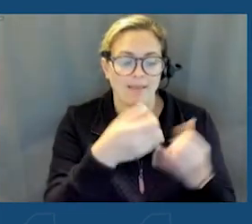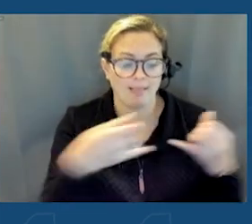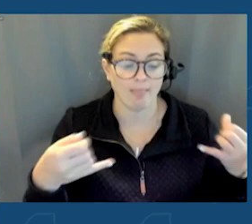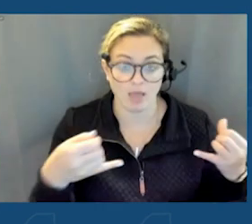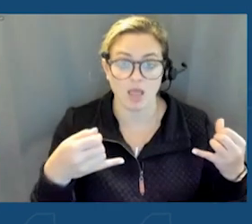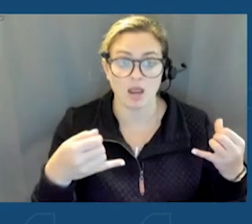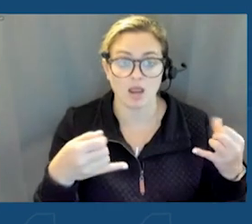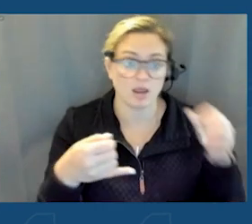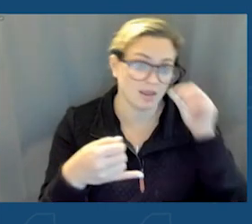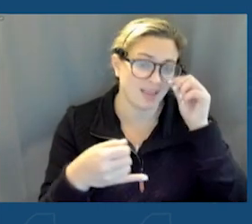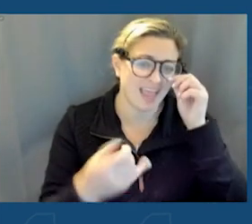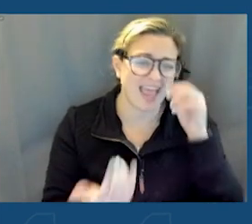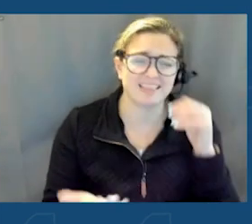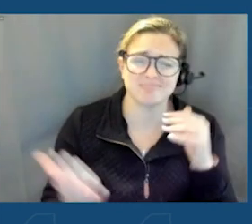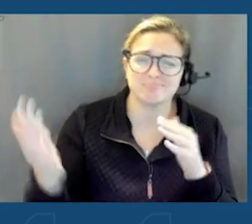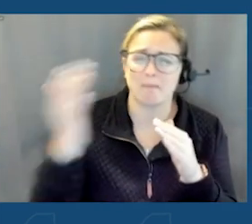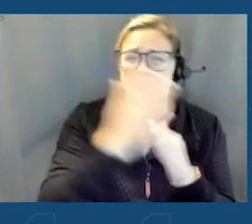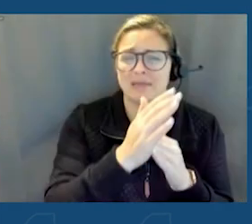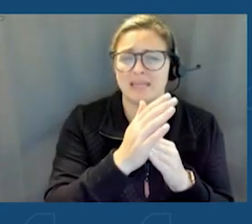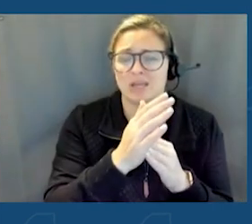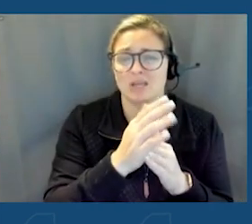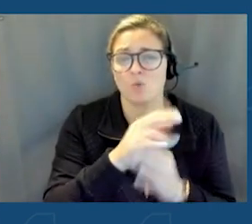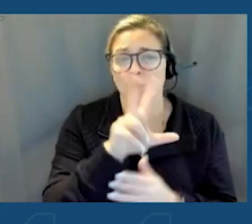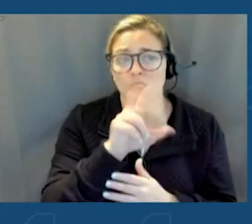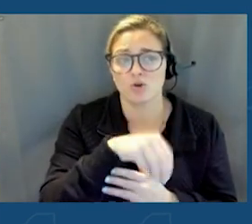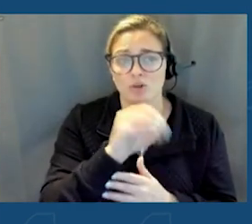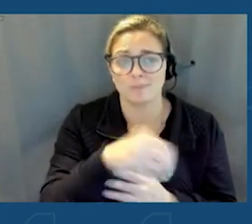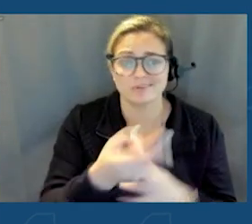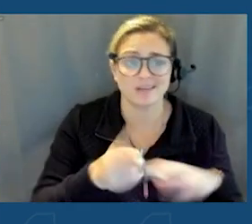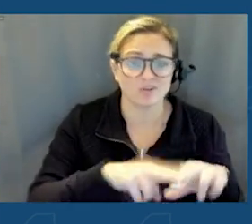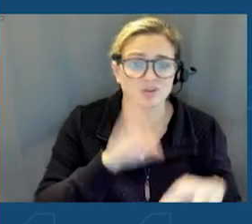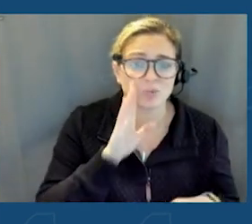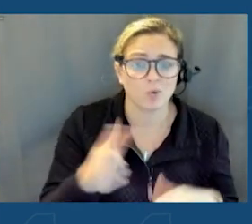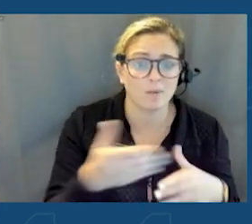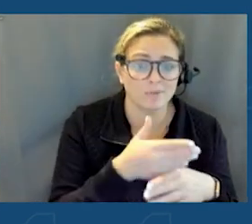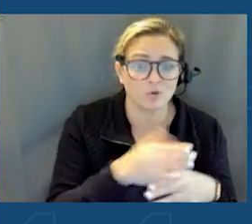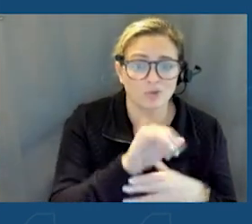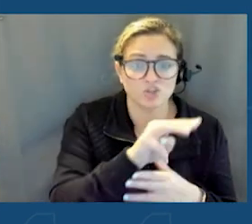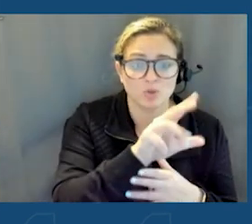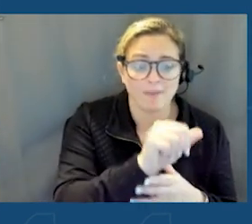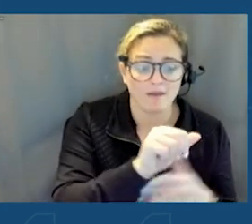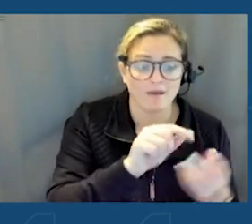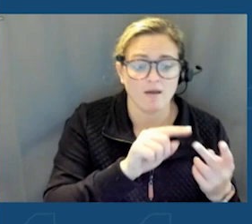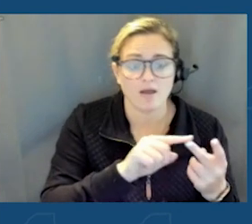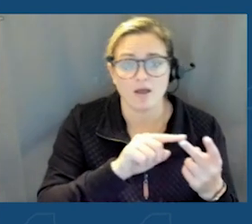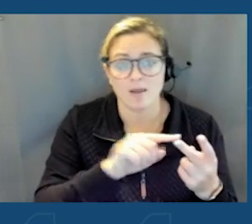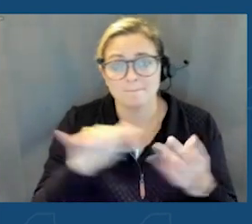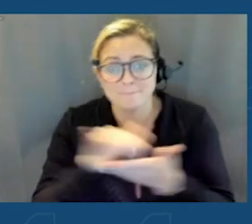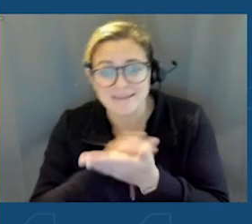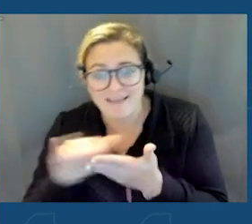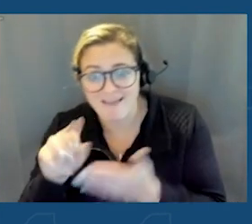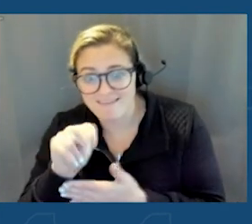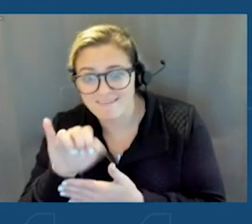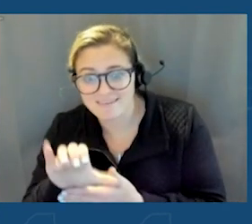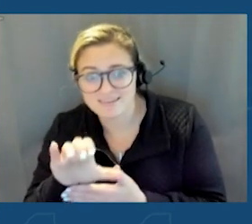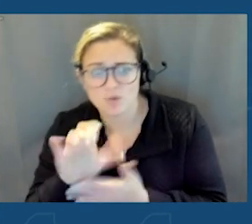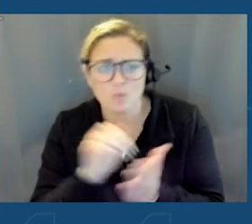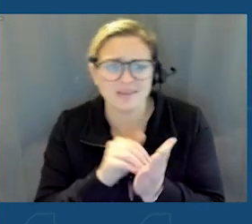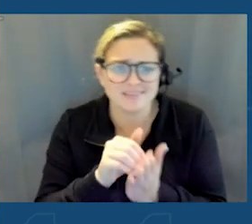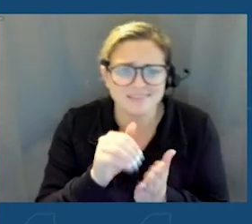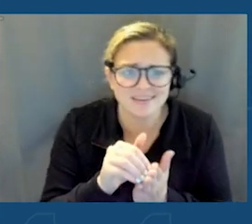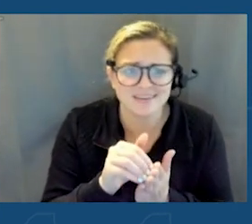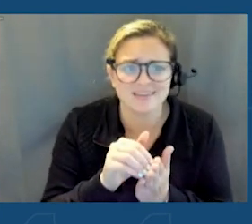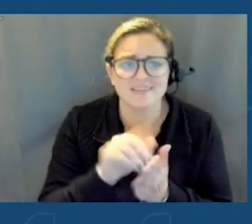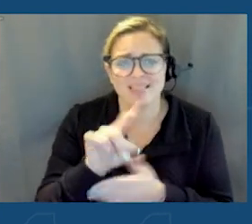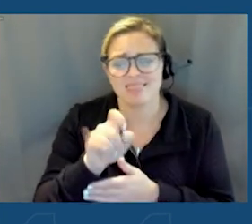the peak is going to increase by more than 30%. Service between Jamaica and Manhattan is going to be as frequent as on the